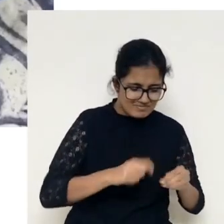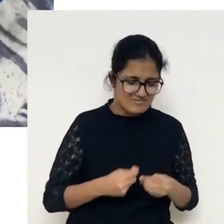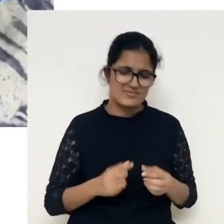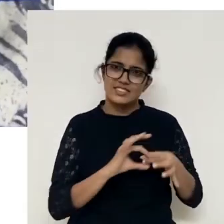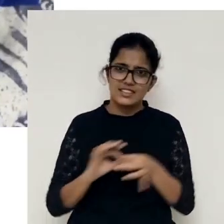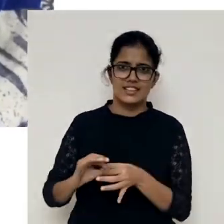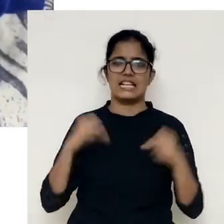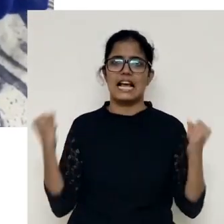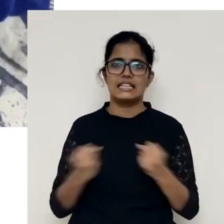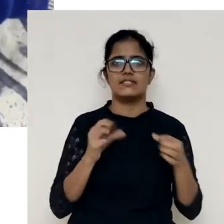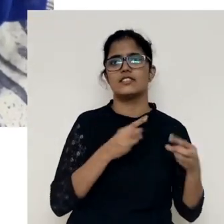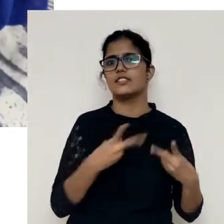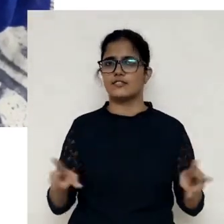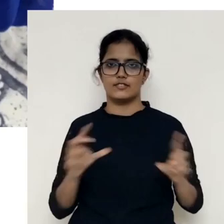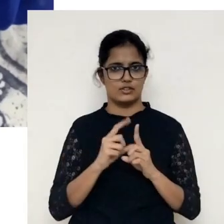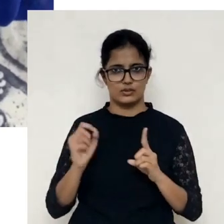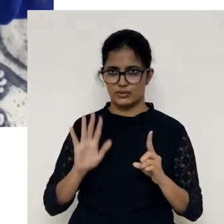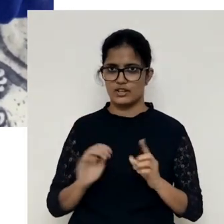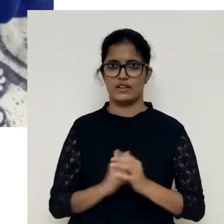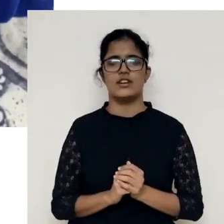multiple different stories.